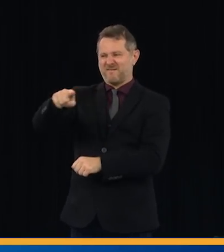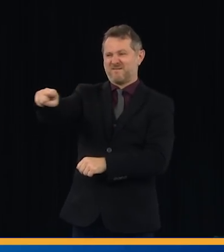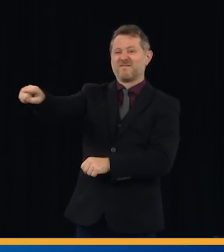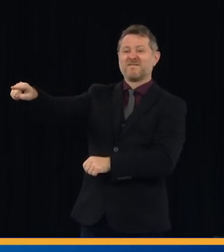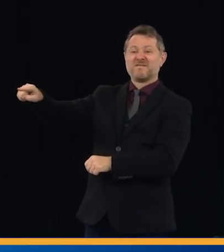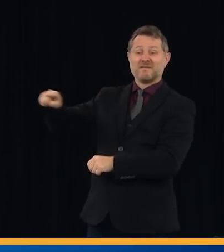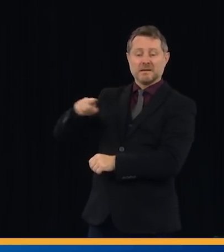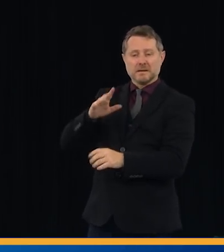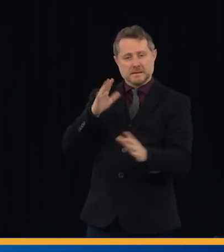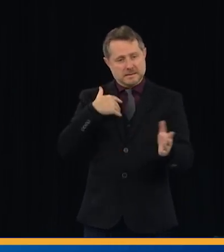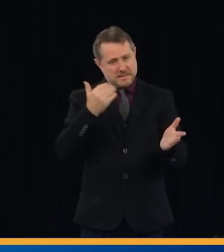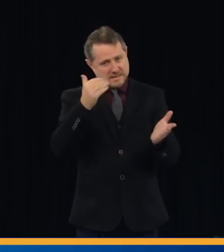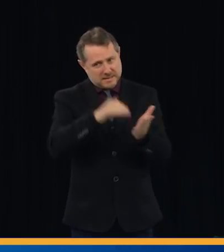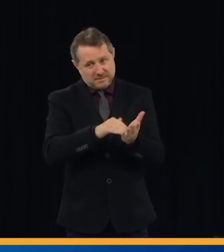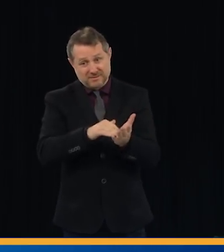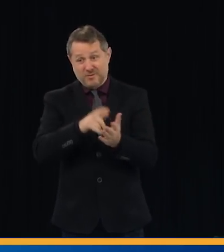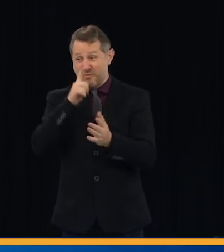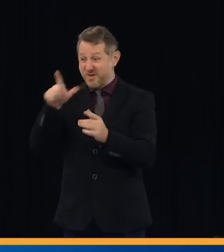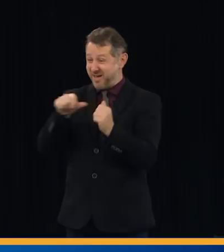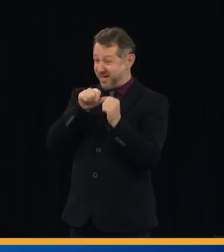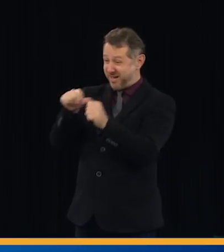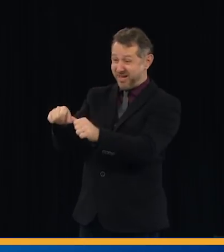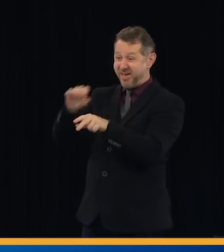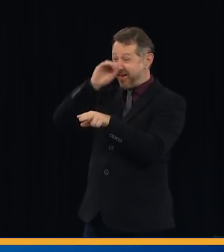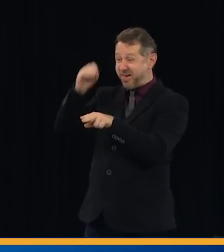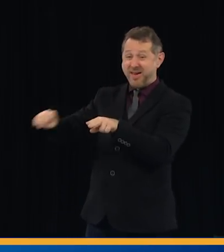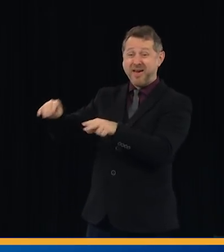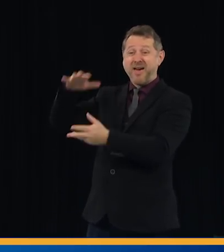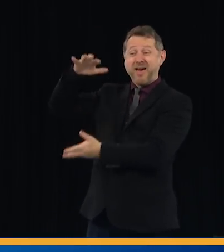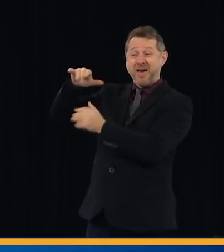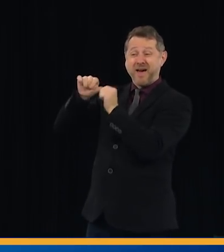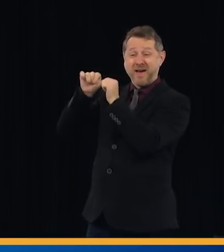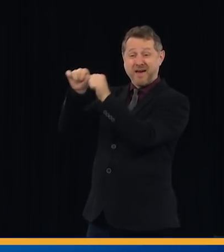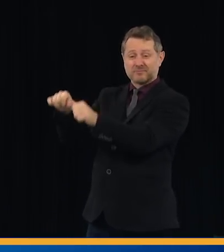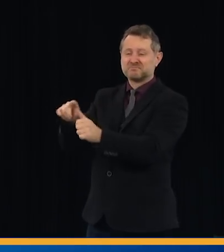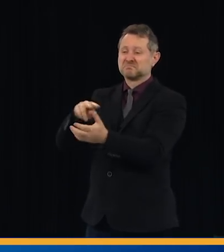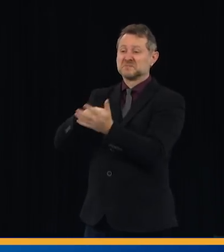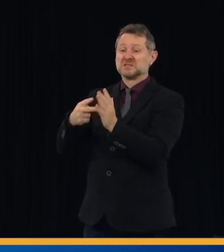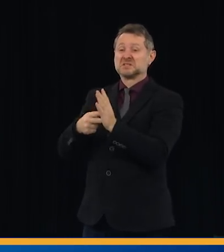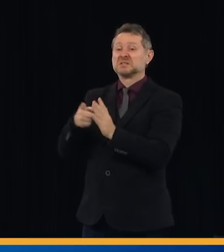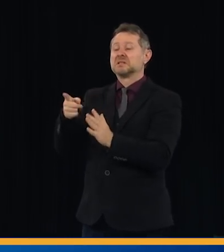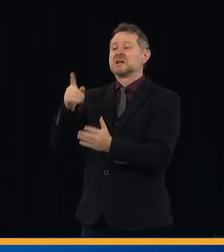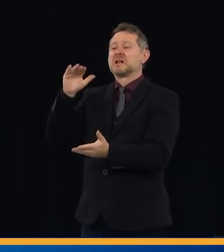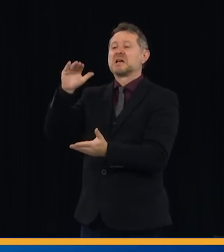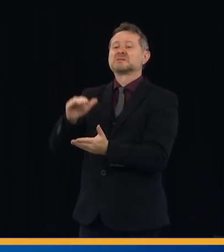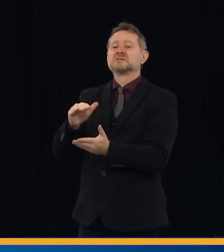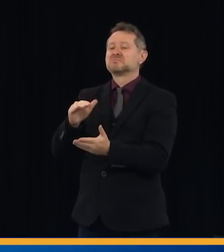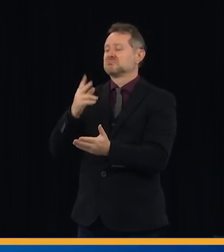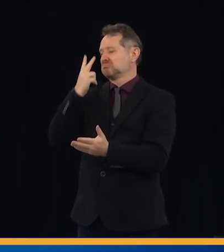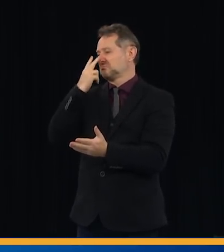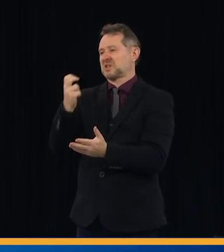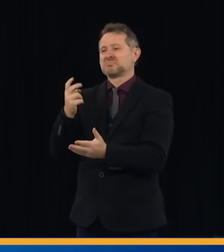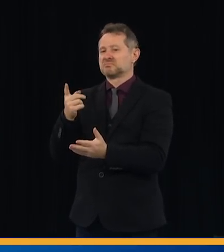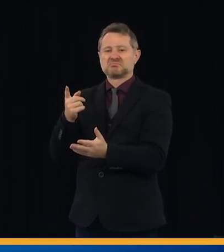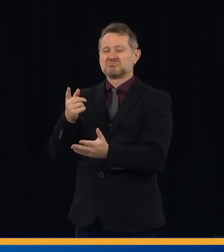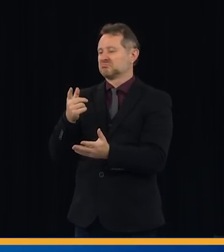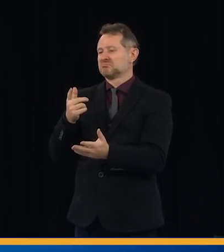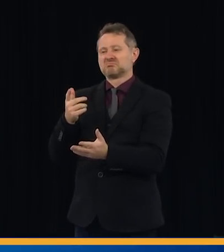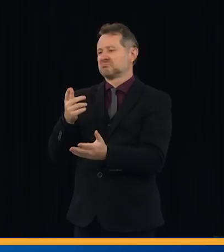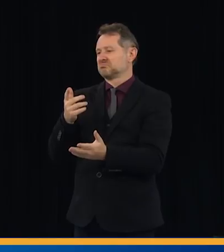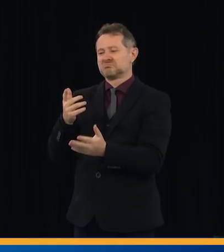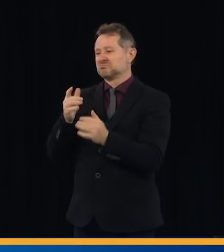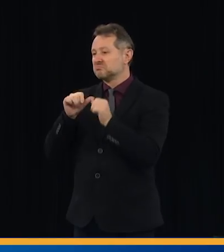on a ventilator, the less chance you are coming off that ventilator. That has always been